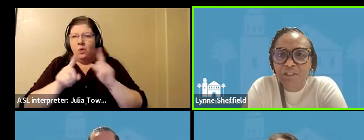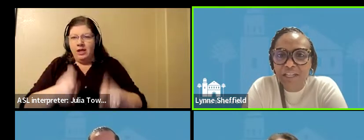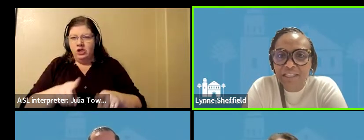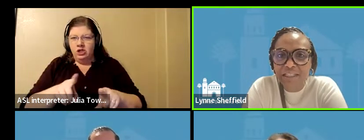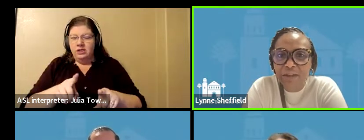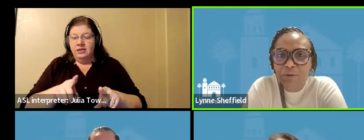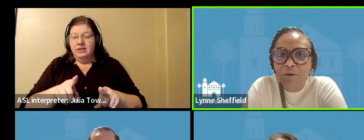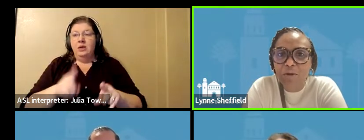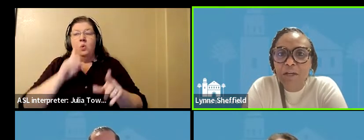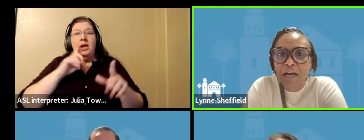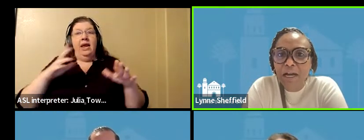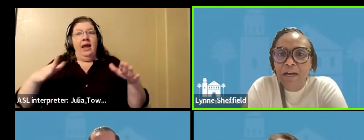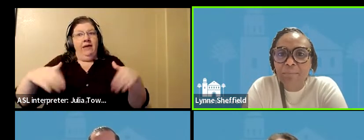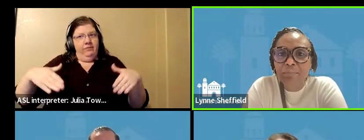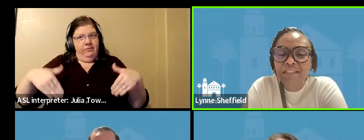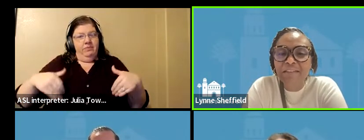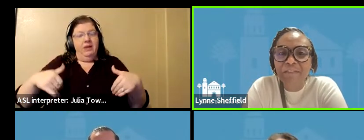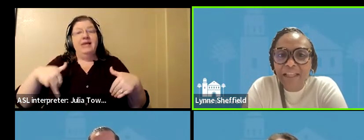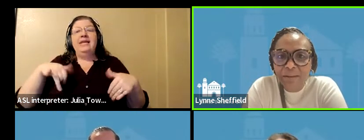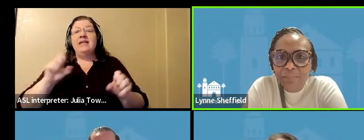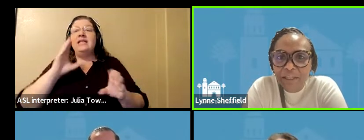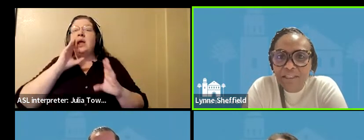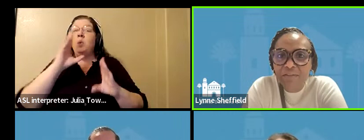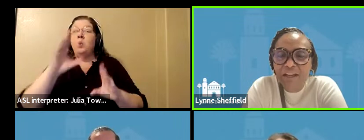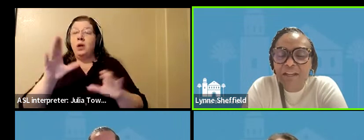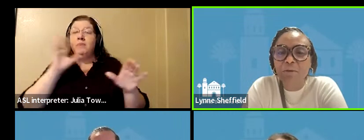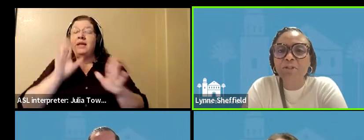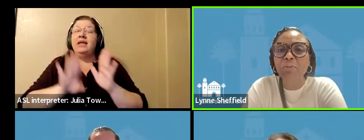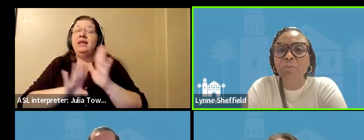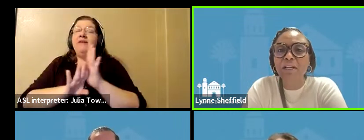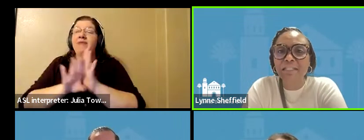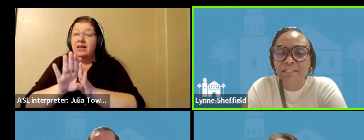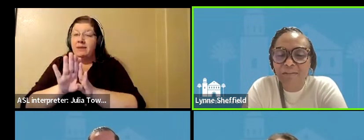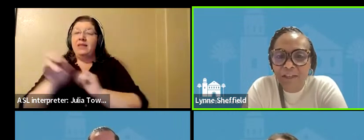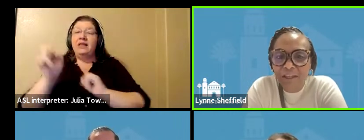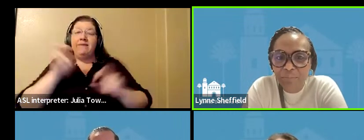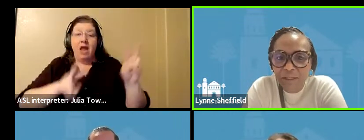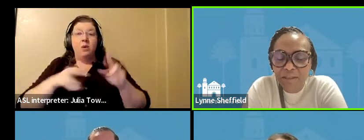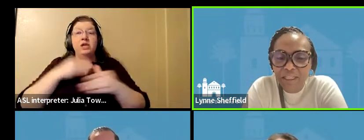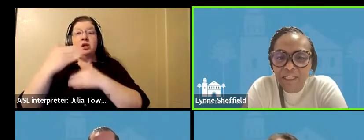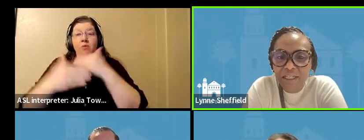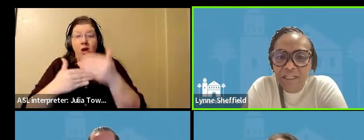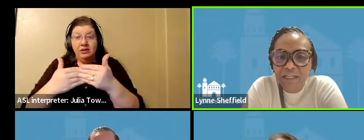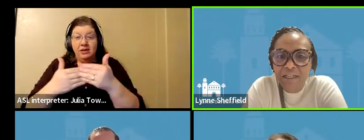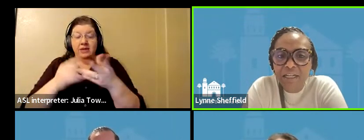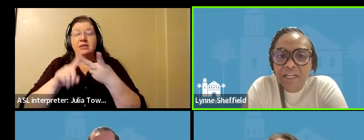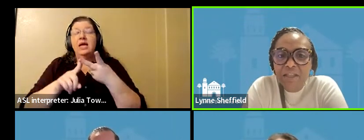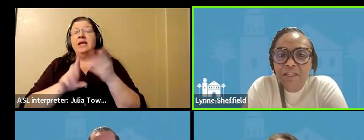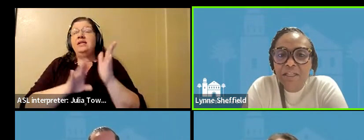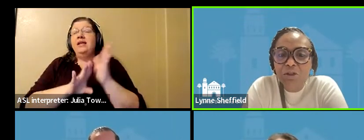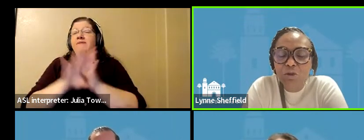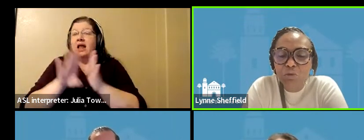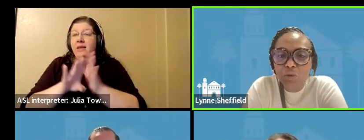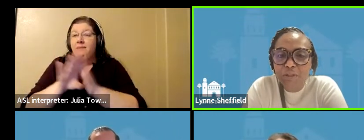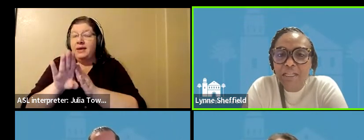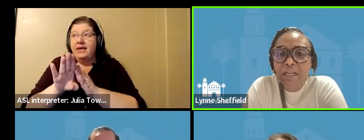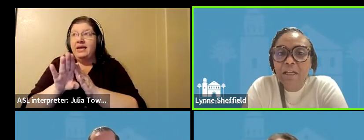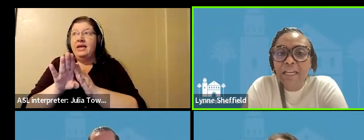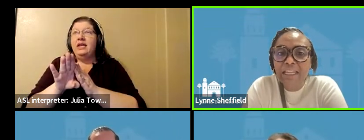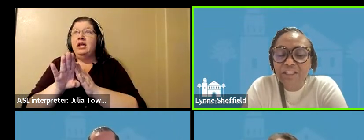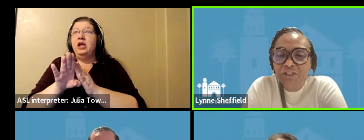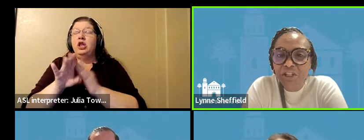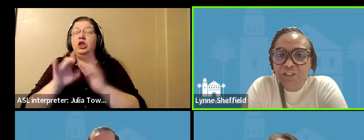yet. So yes, they will be developing the evaluation process, developing the